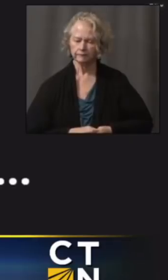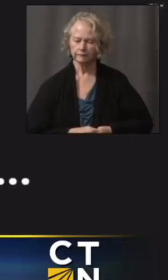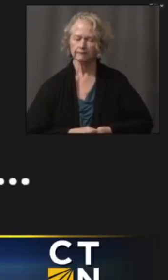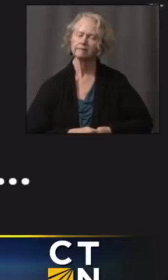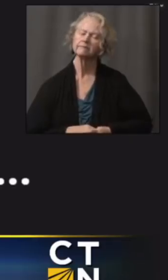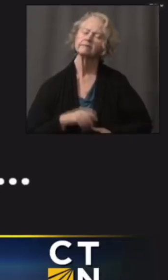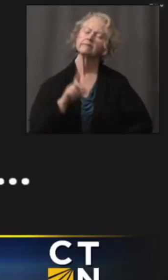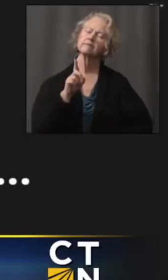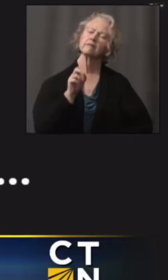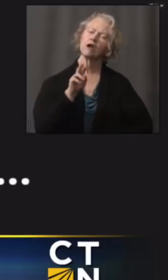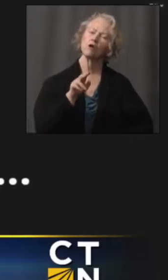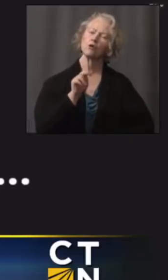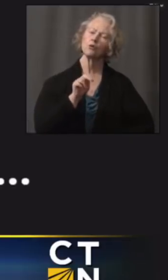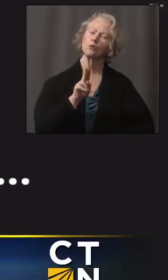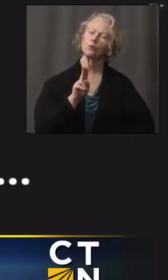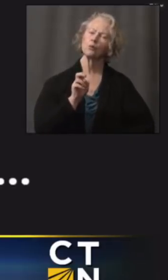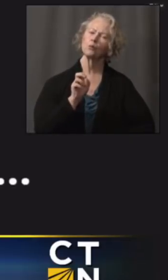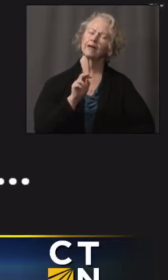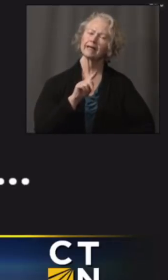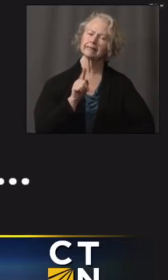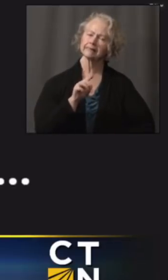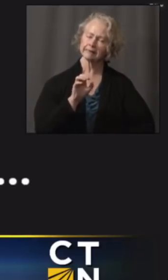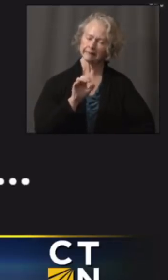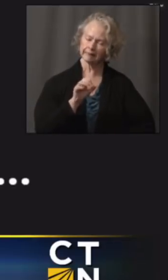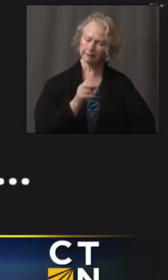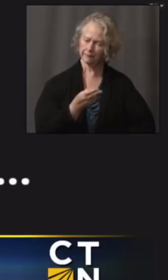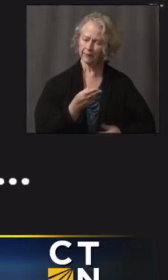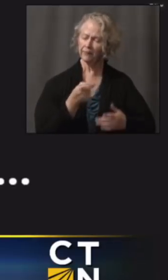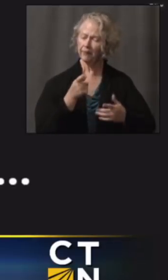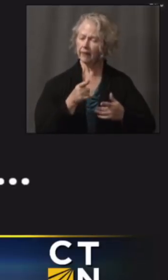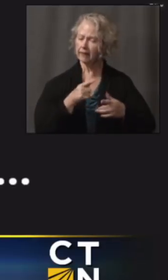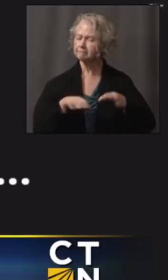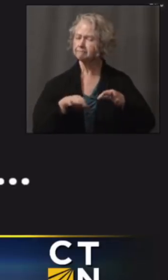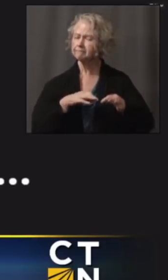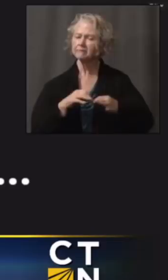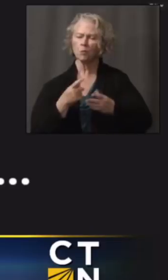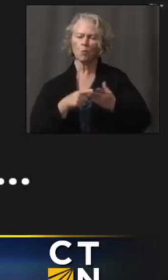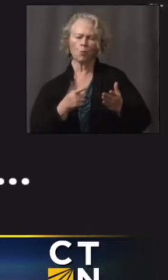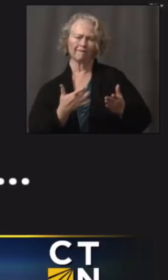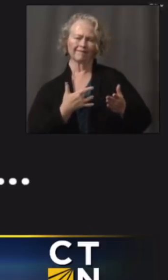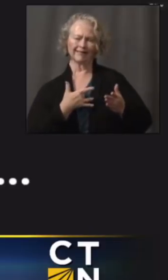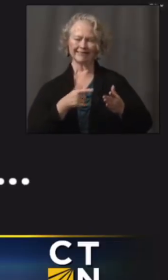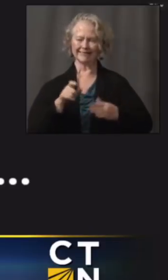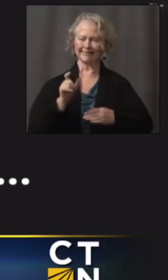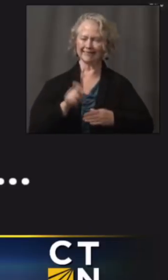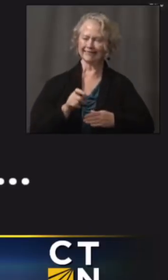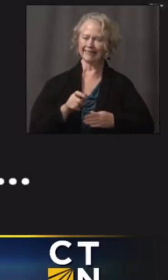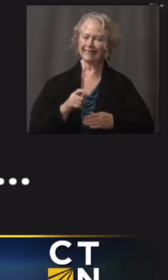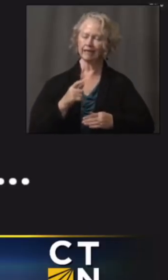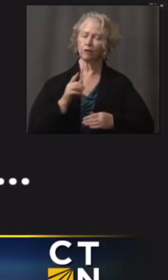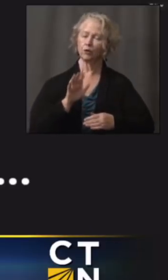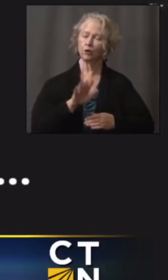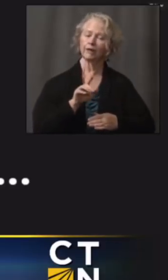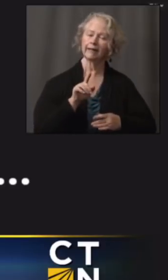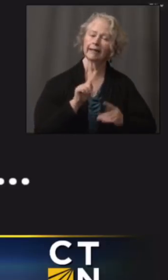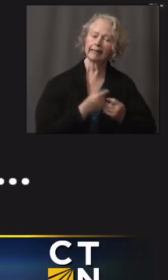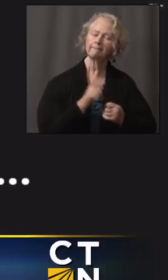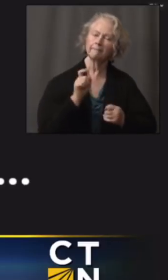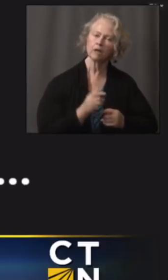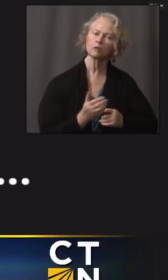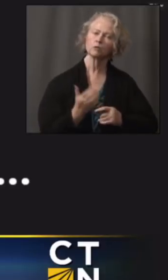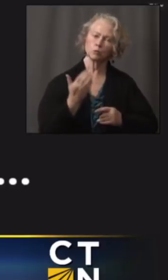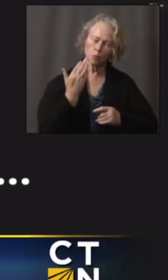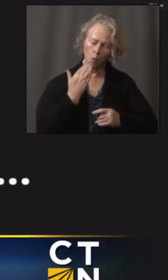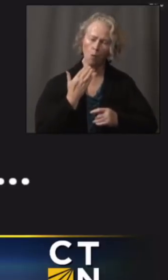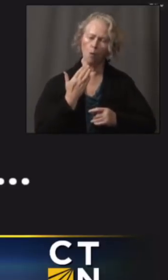Dr. Nunez-Smith, could you talk about what you feel is absolutely necessary that your team know before the transition